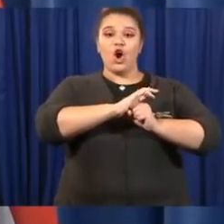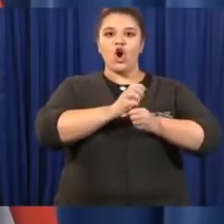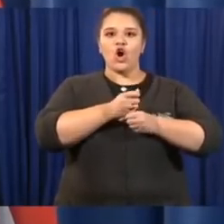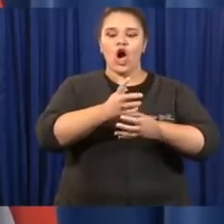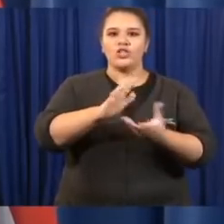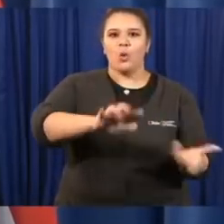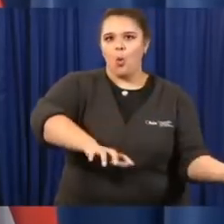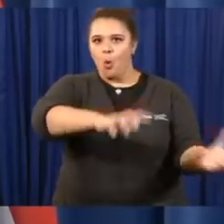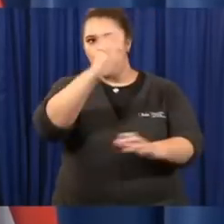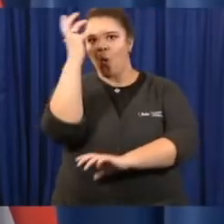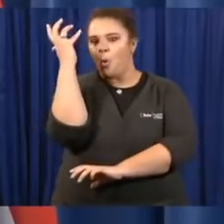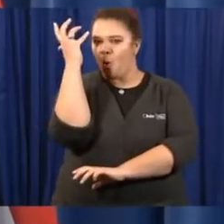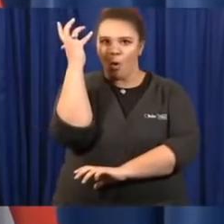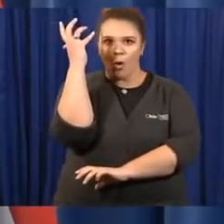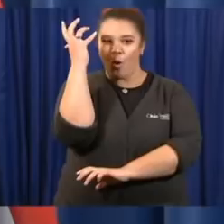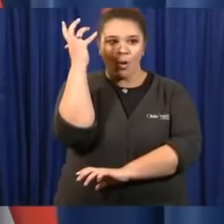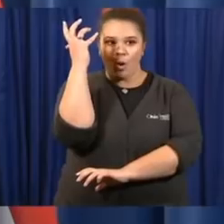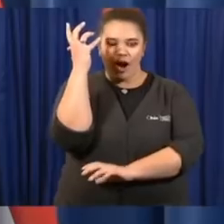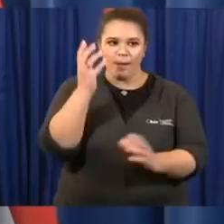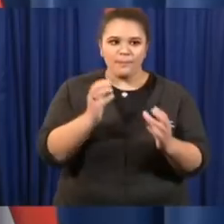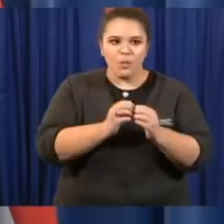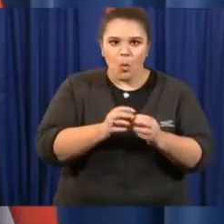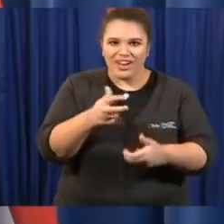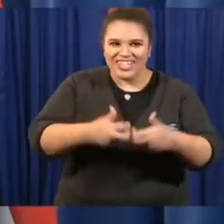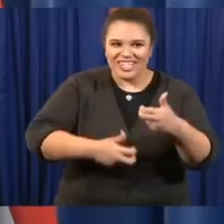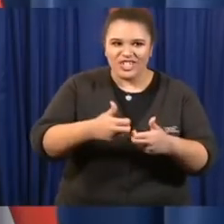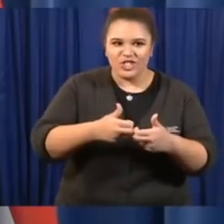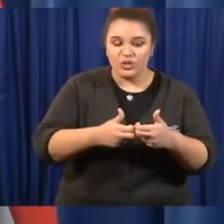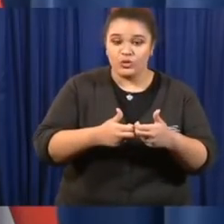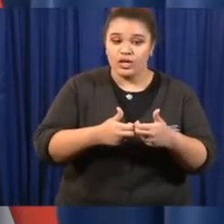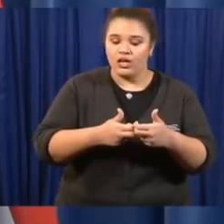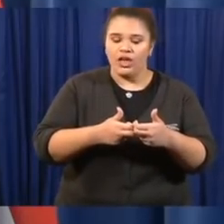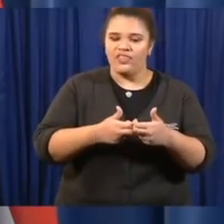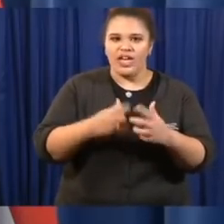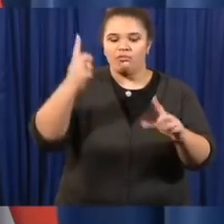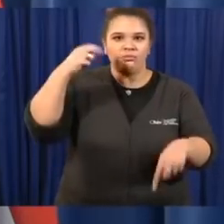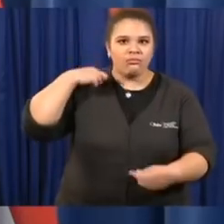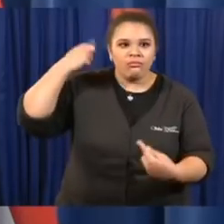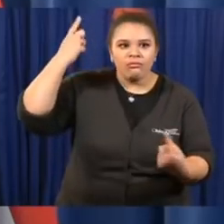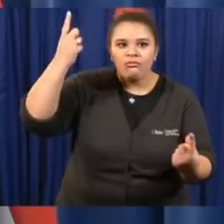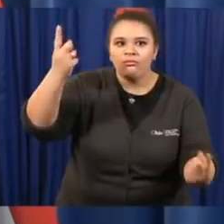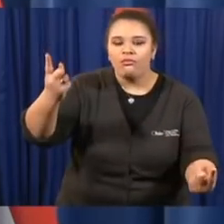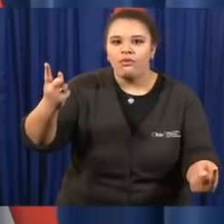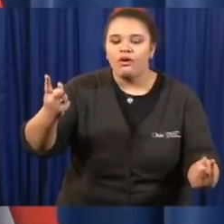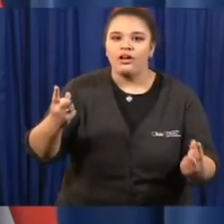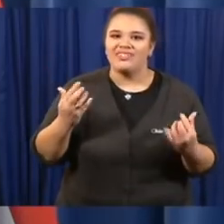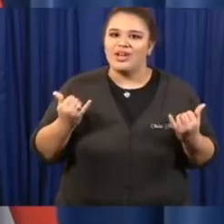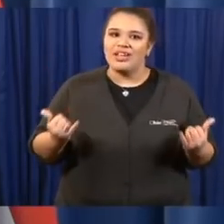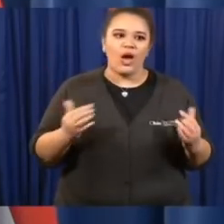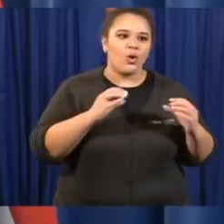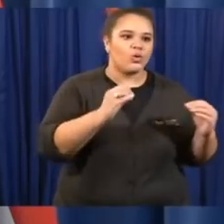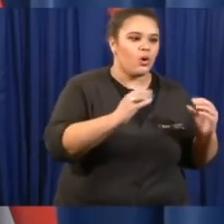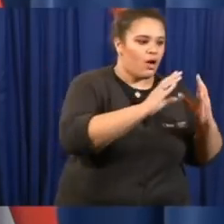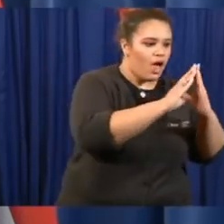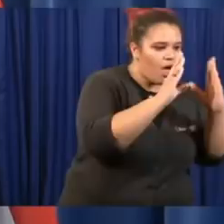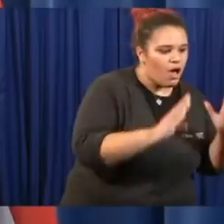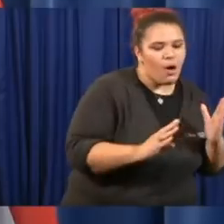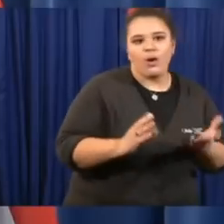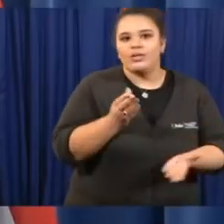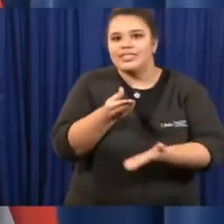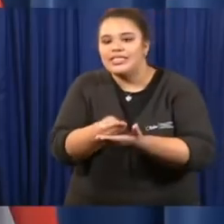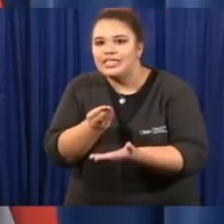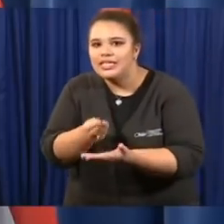has been lacking, like housing, health, employment, economically, education especially?